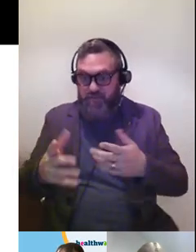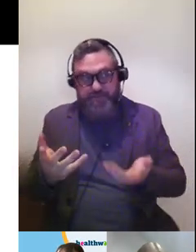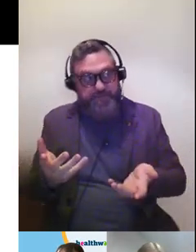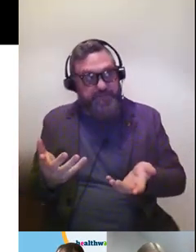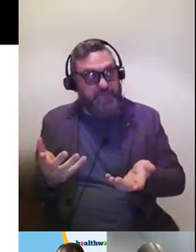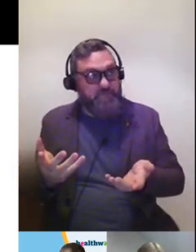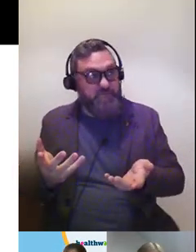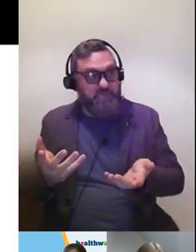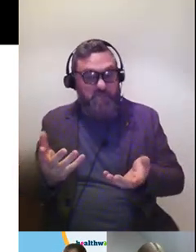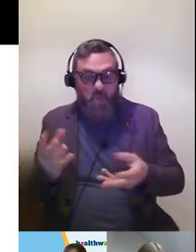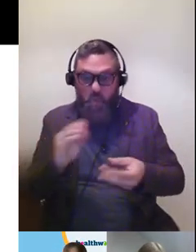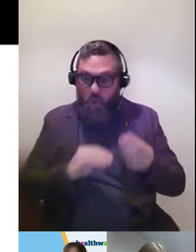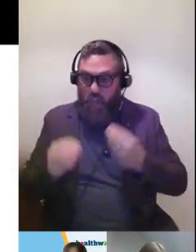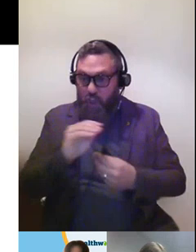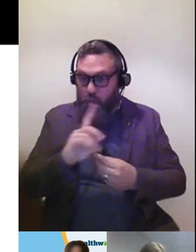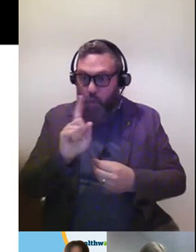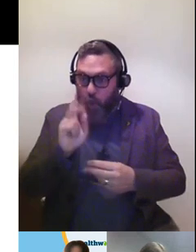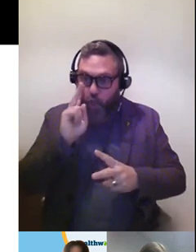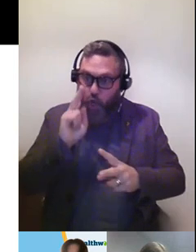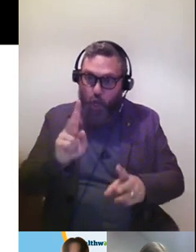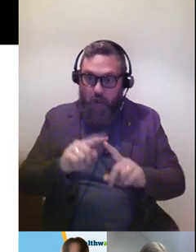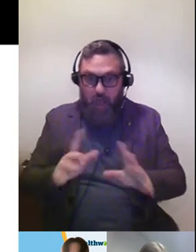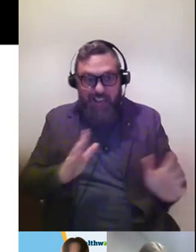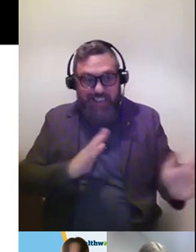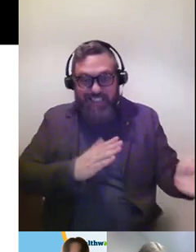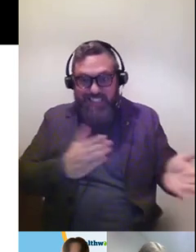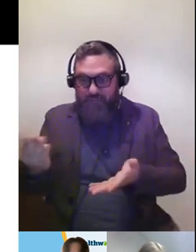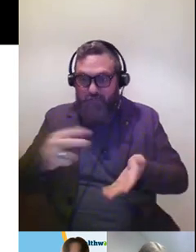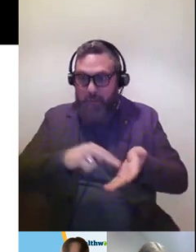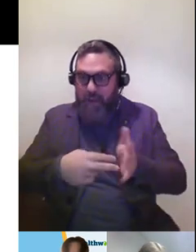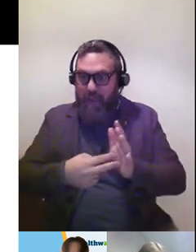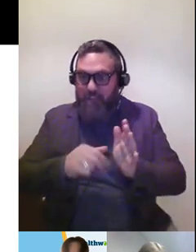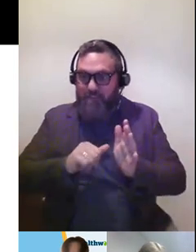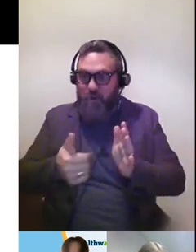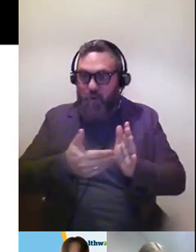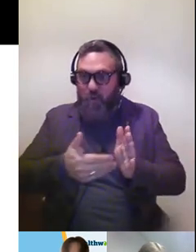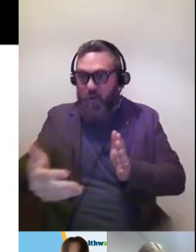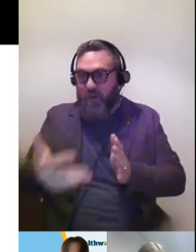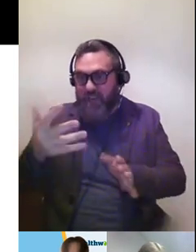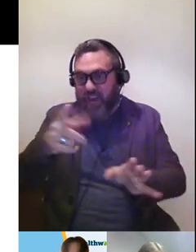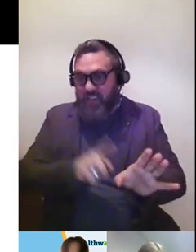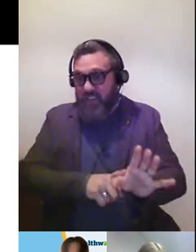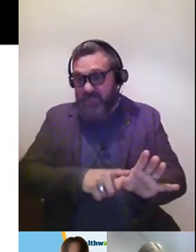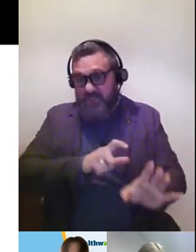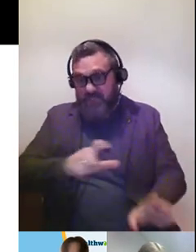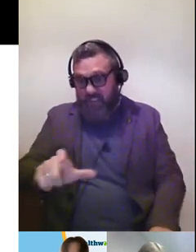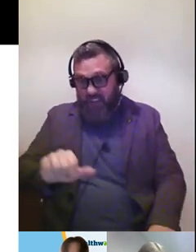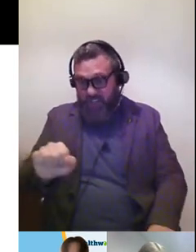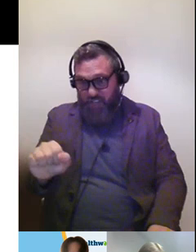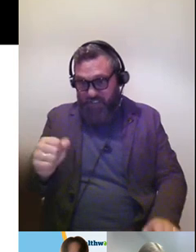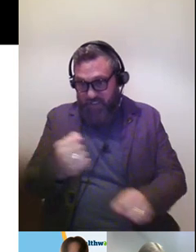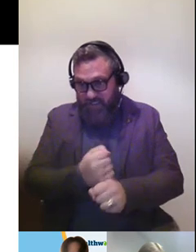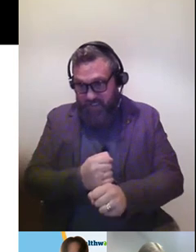what this will look like in terms of a delivery plan over the next 5 years. But that is work that's still to be done.